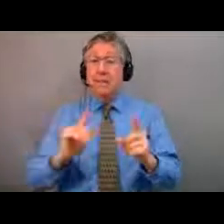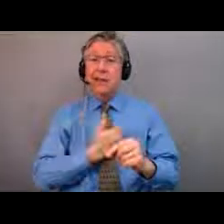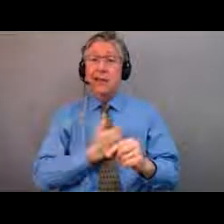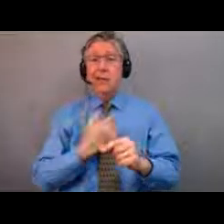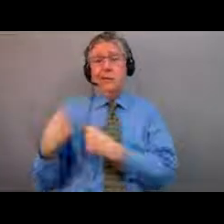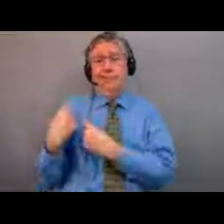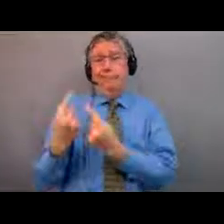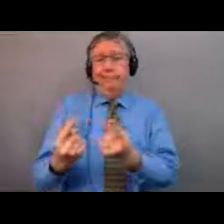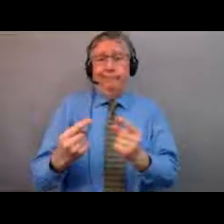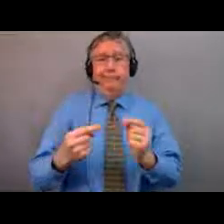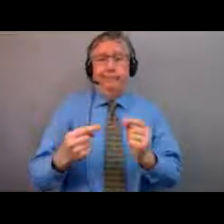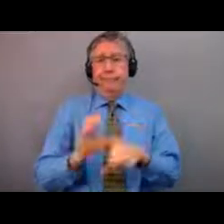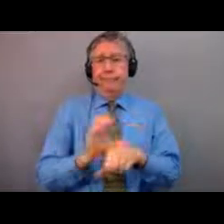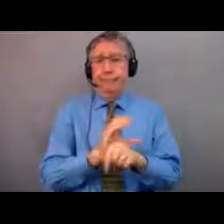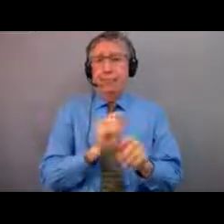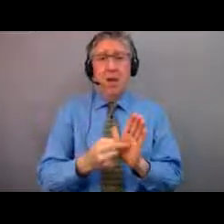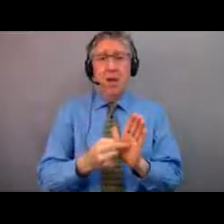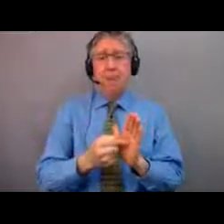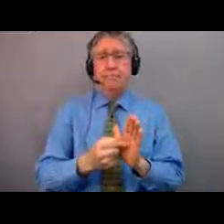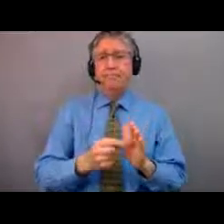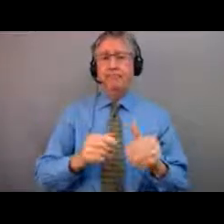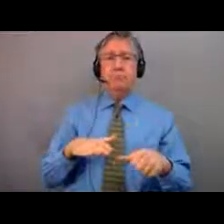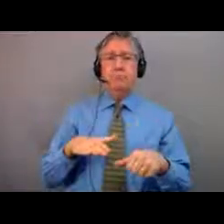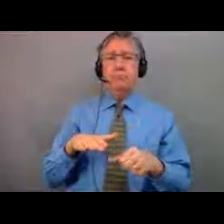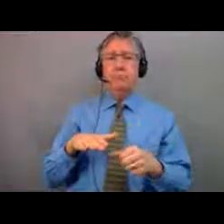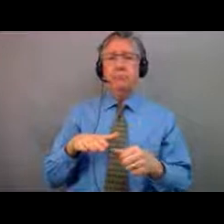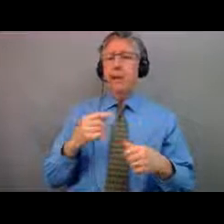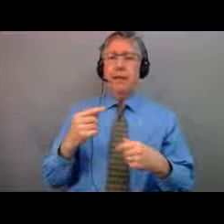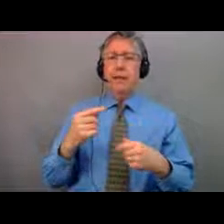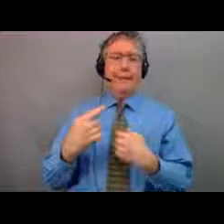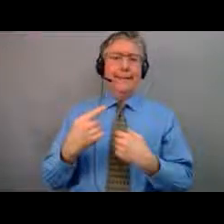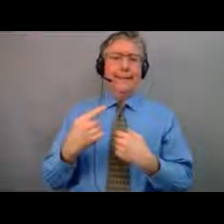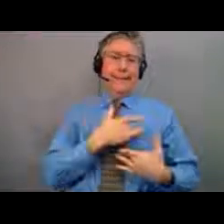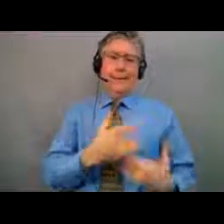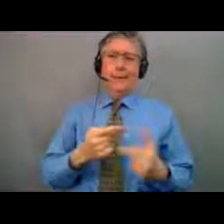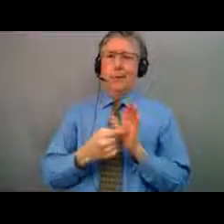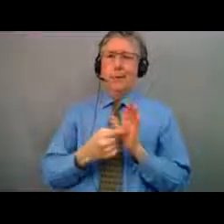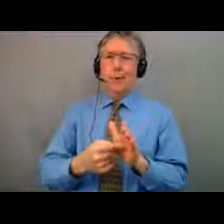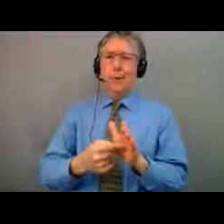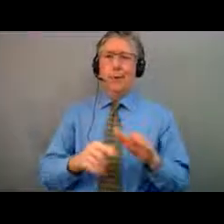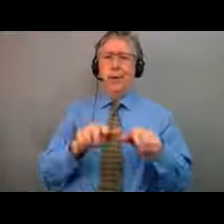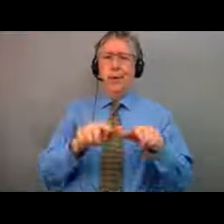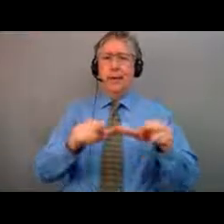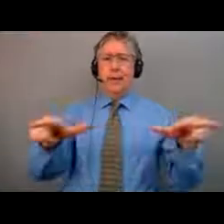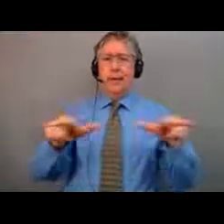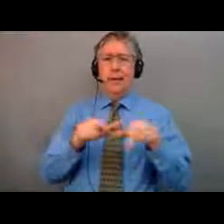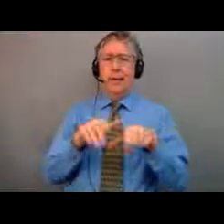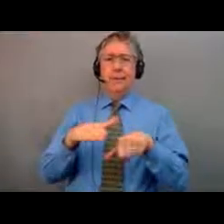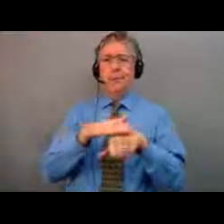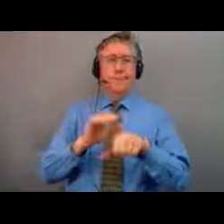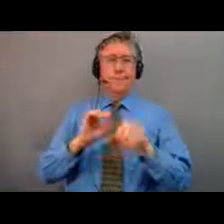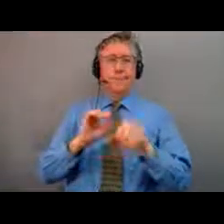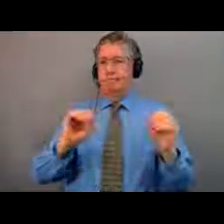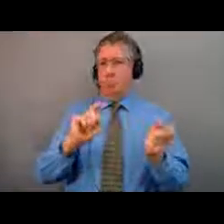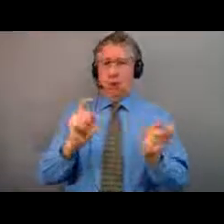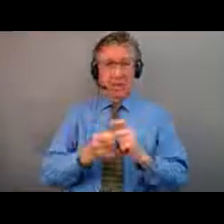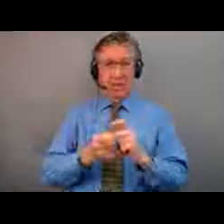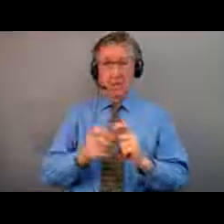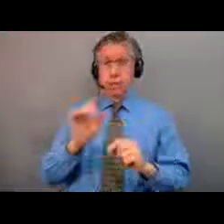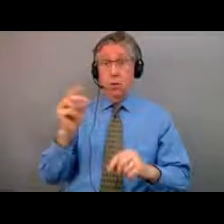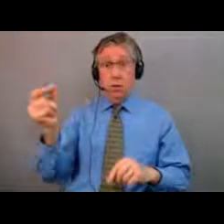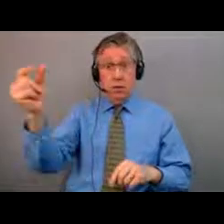models, lake surface conditions remain the same over the forecast horizon, and therefore these rapid changes are not represented